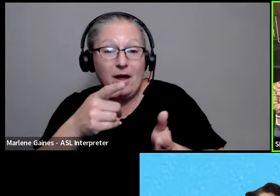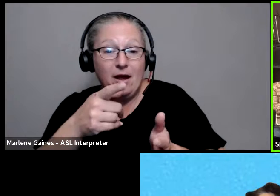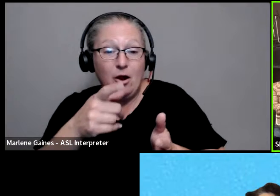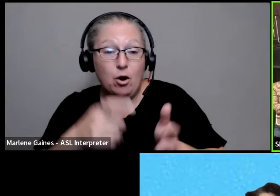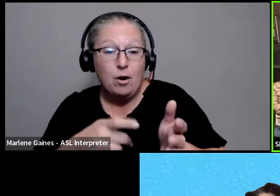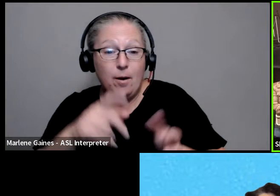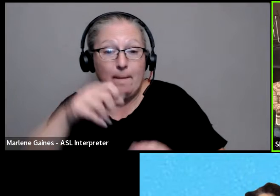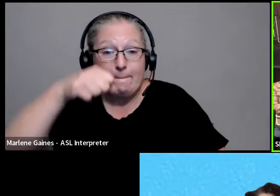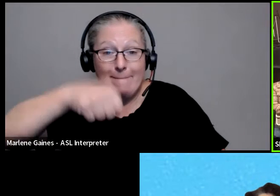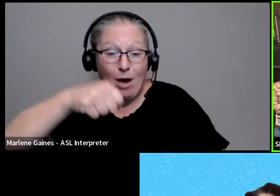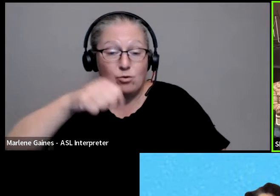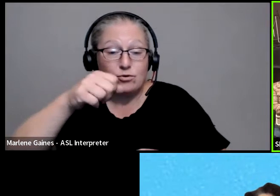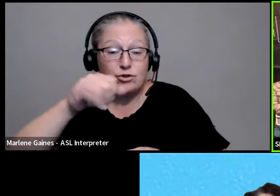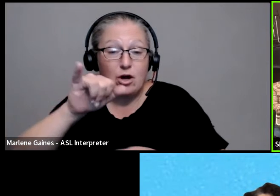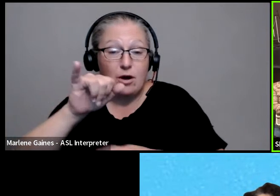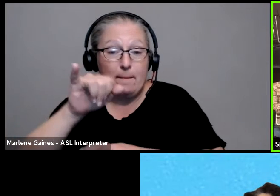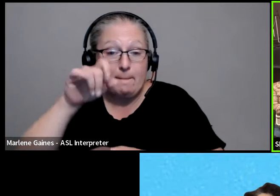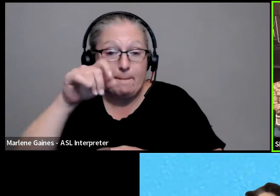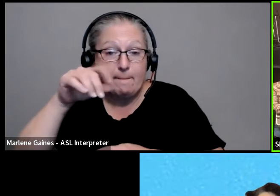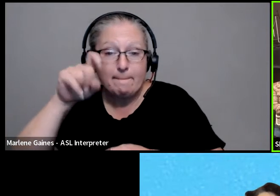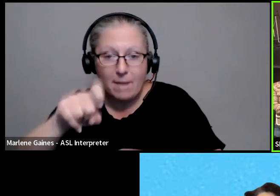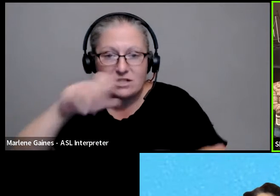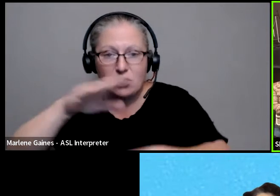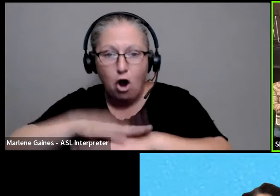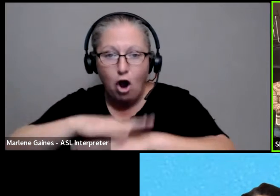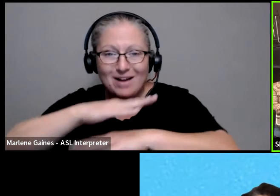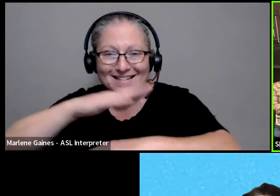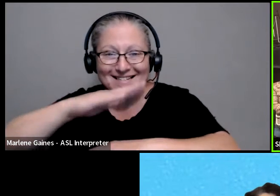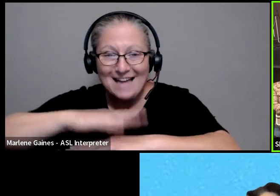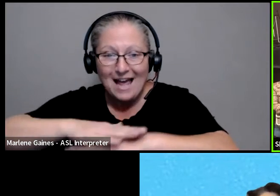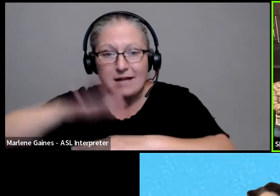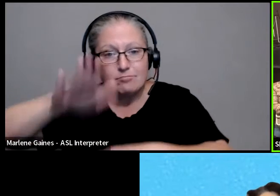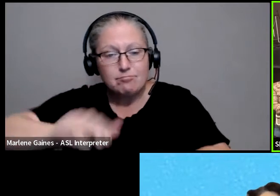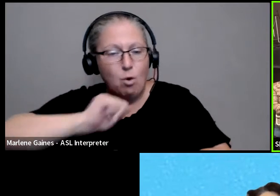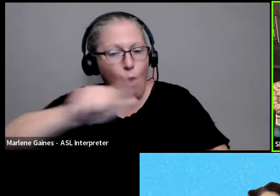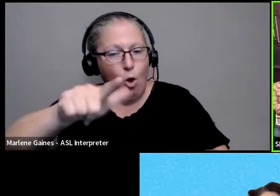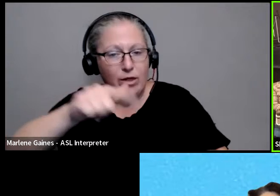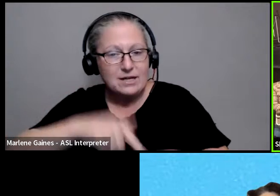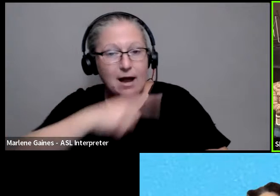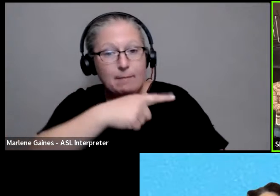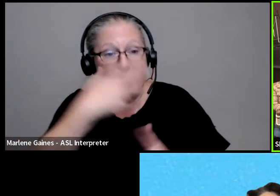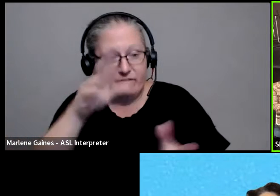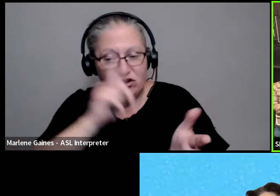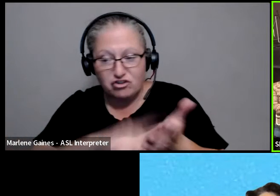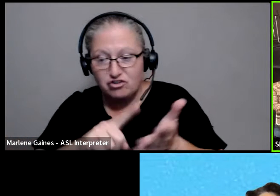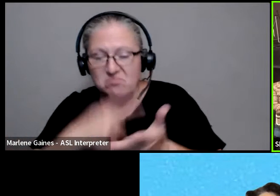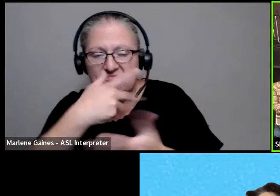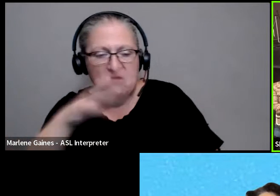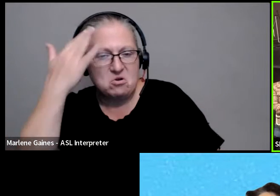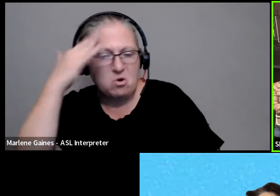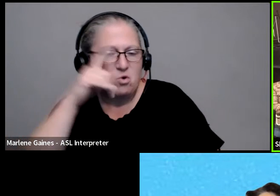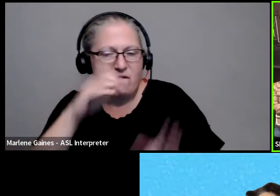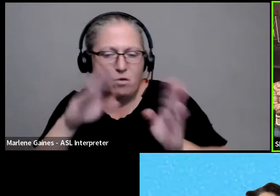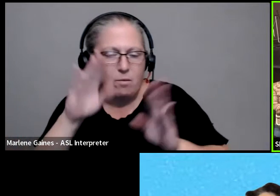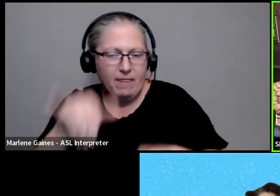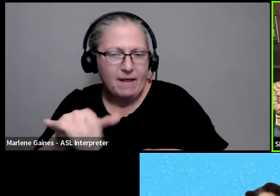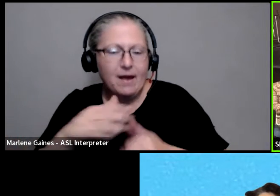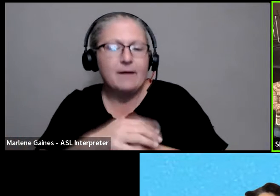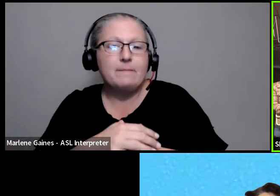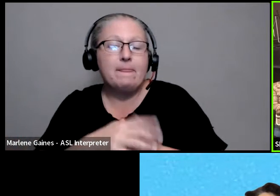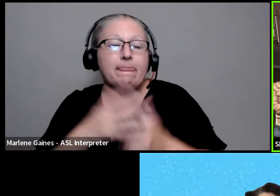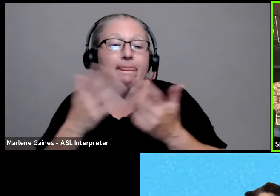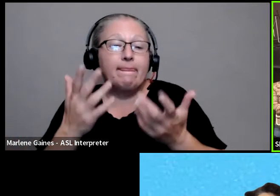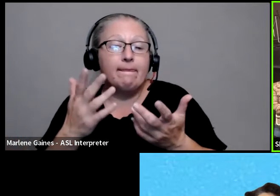your desk at, you know, all times. And so they've done a Yonder check and they know that. So in terms of,